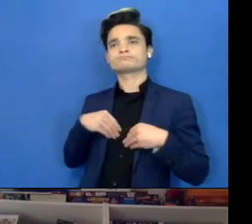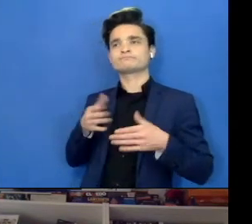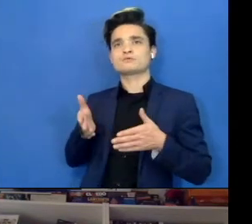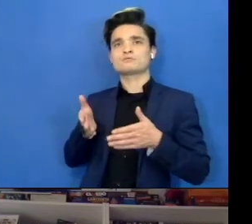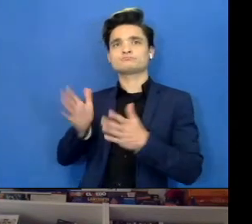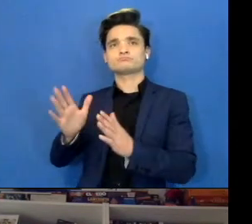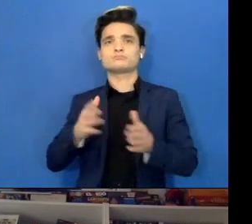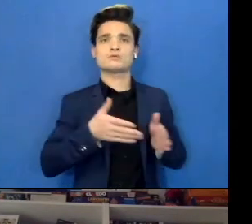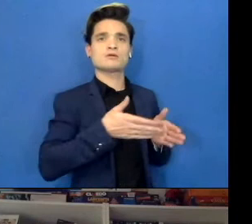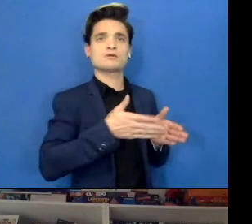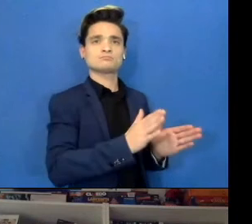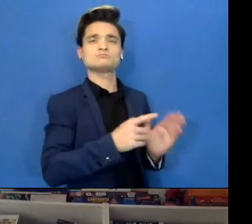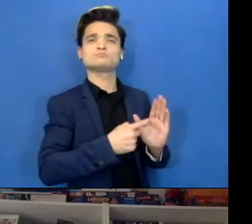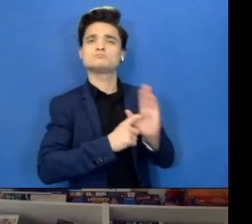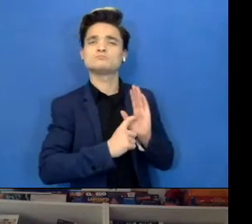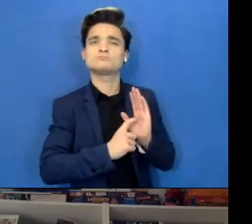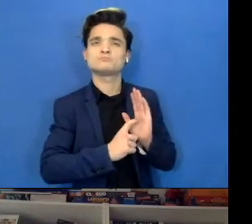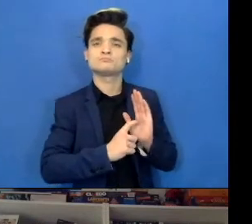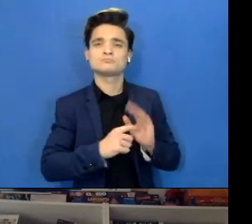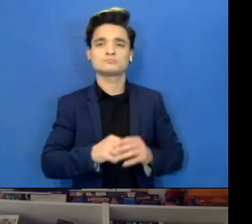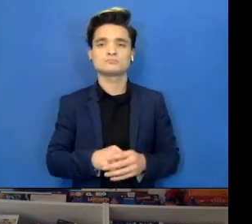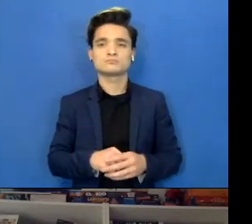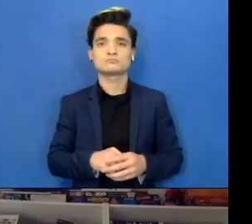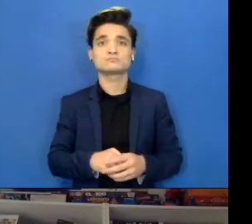hierarchical and consent is level.